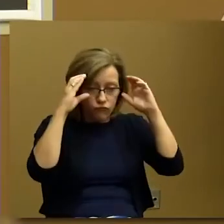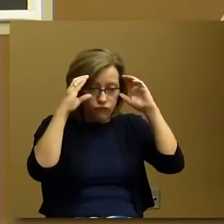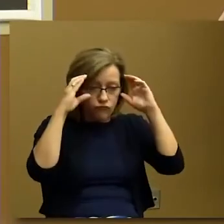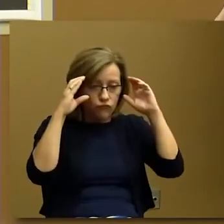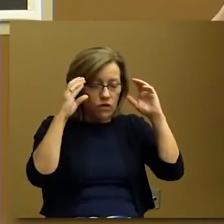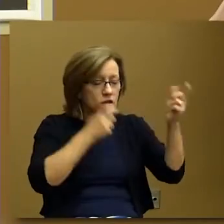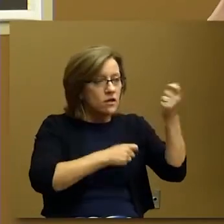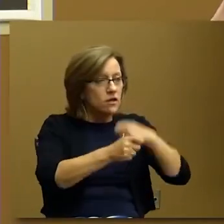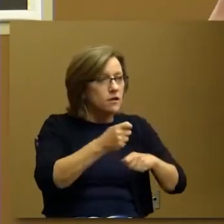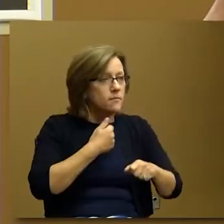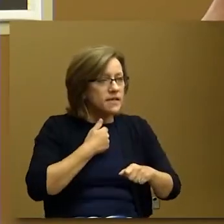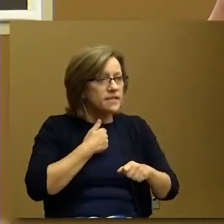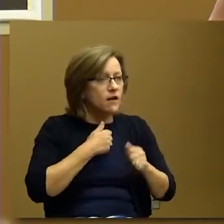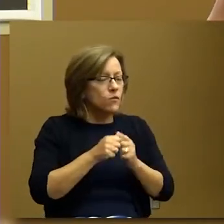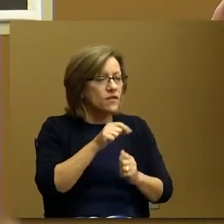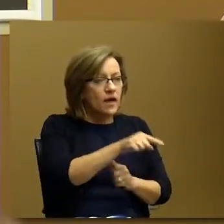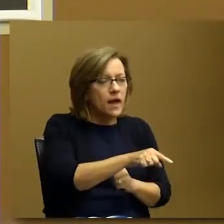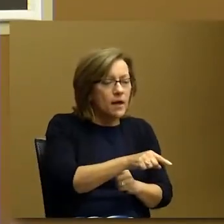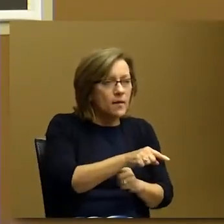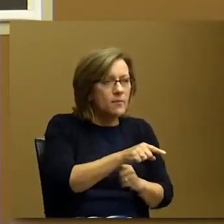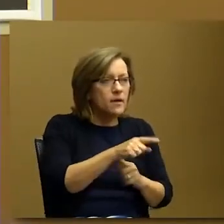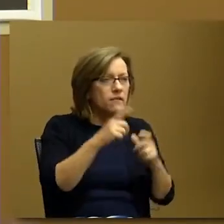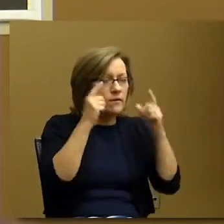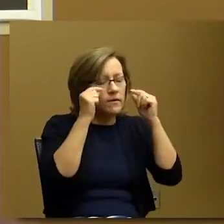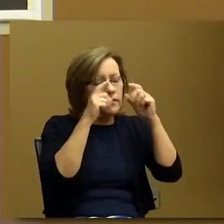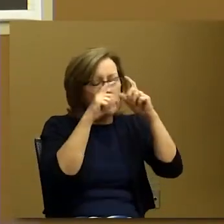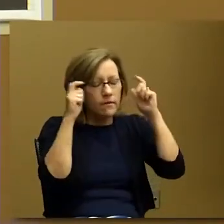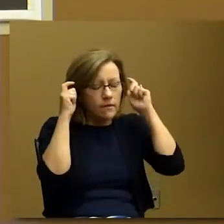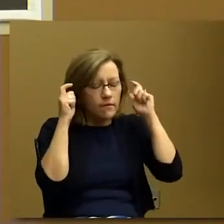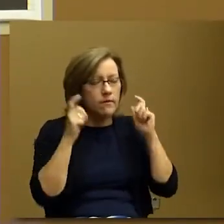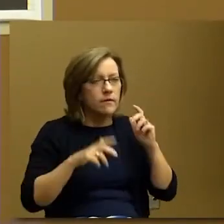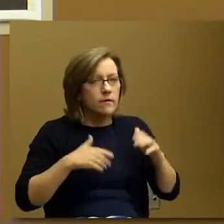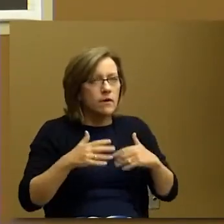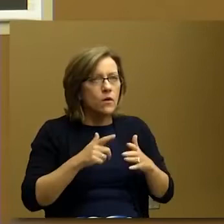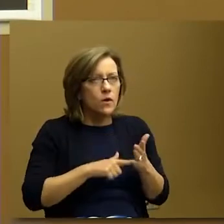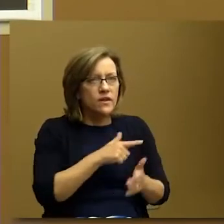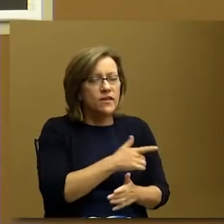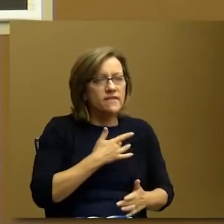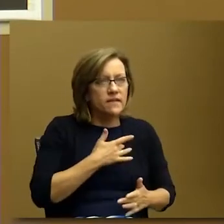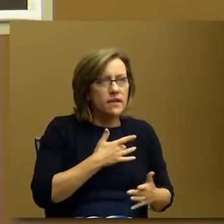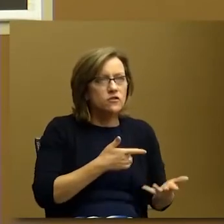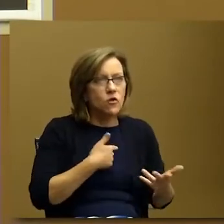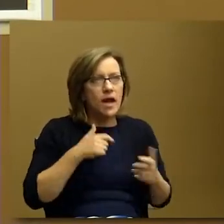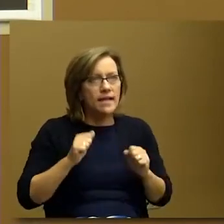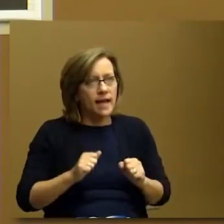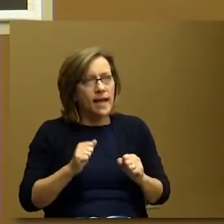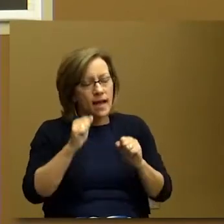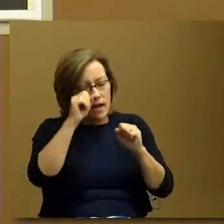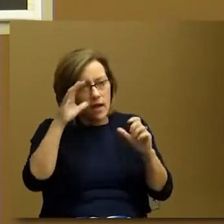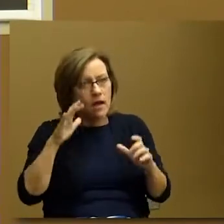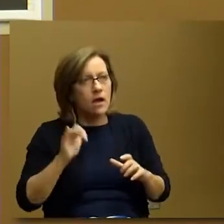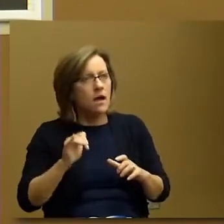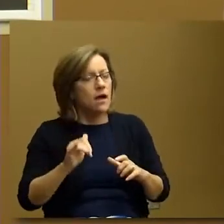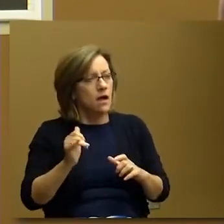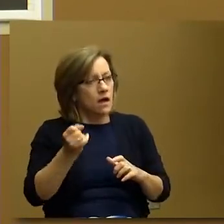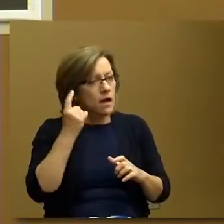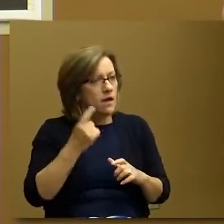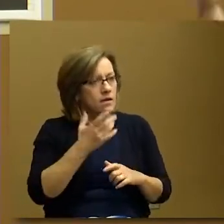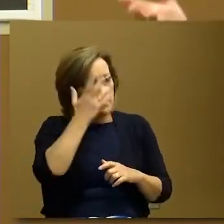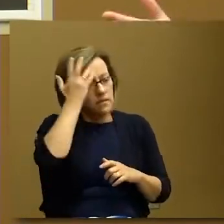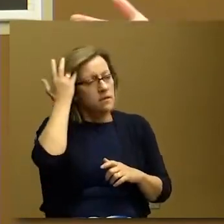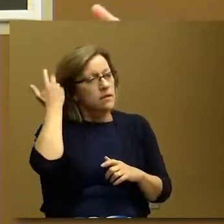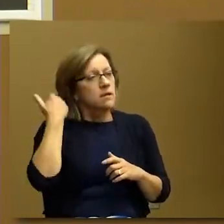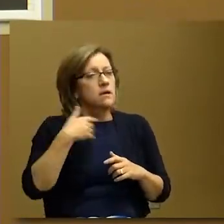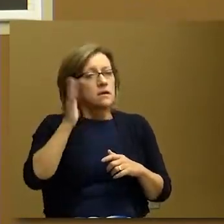body, if you will, and just kind of, all right, what is it they're feeling in it? When I was teaching, I had